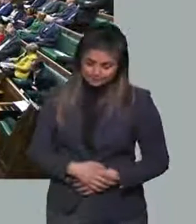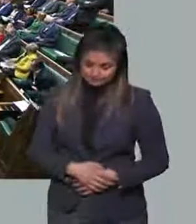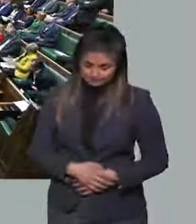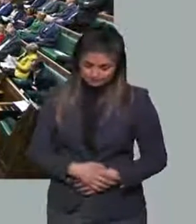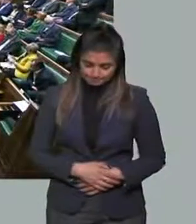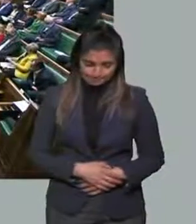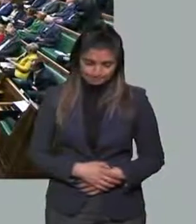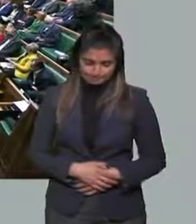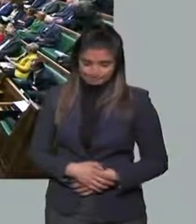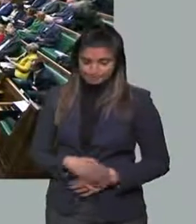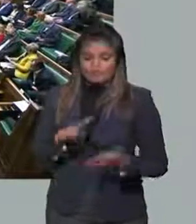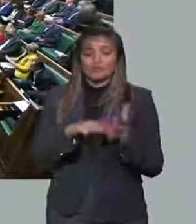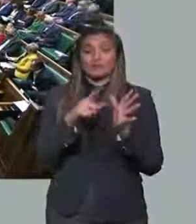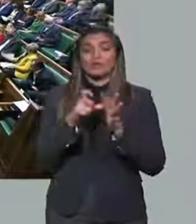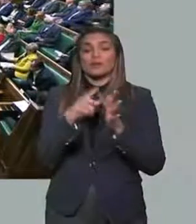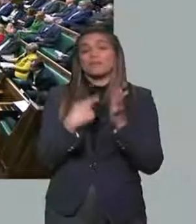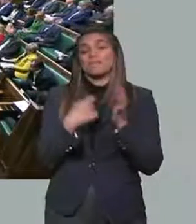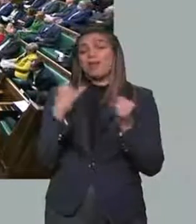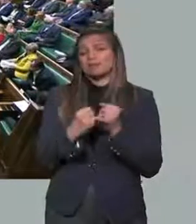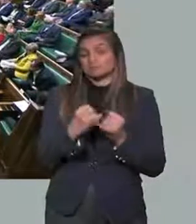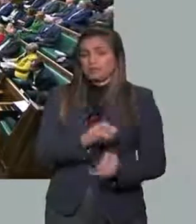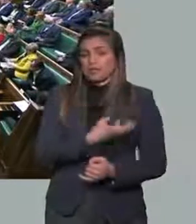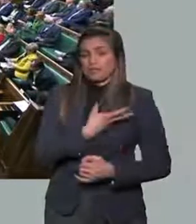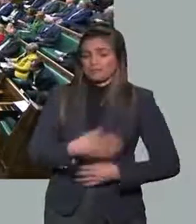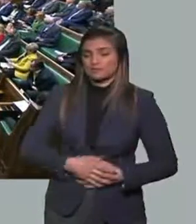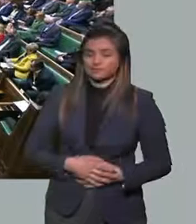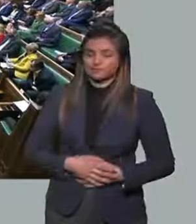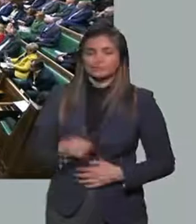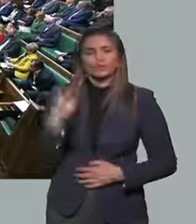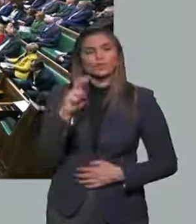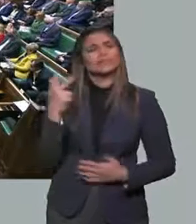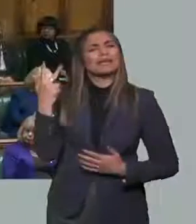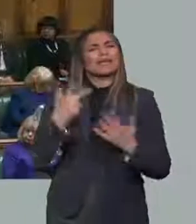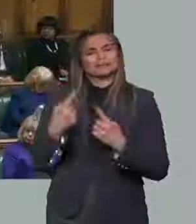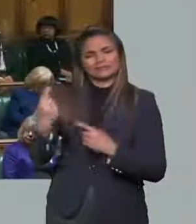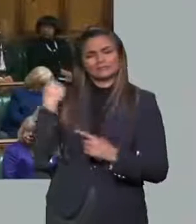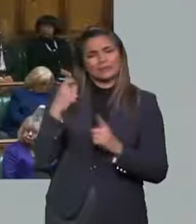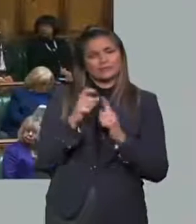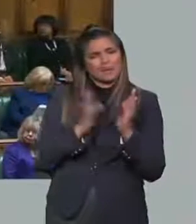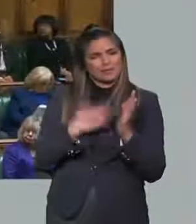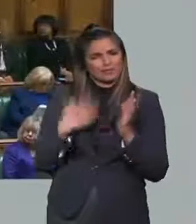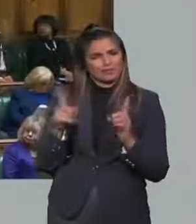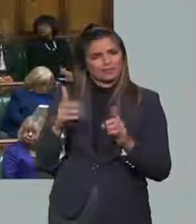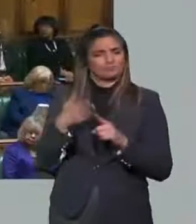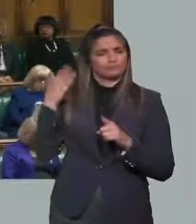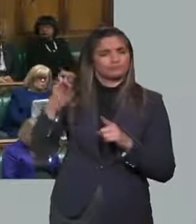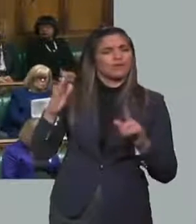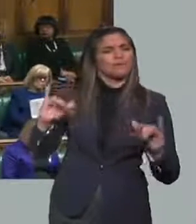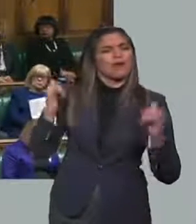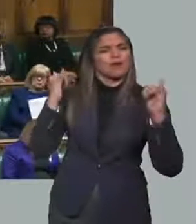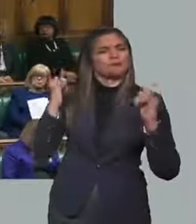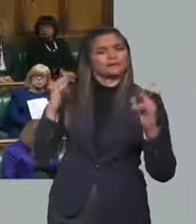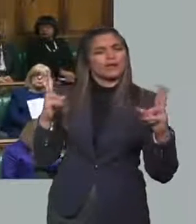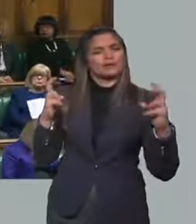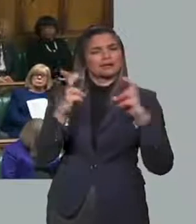Speaker. On the 28th of April 2018, when he was Foreign Secretary, the Prime Minister is reported to have attended a party at a castle in Italy where he met